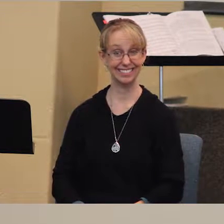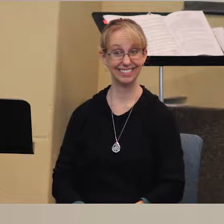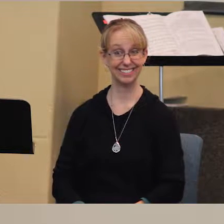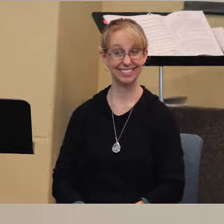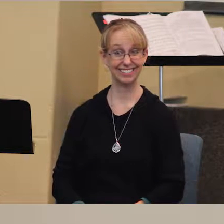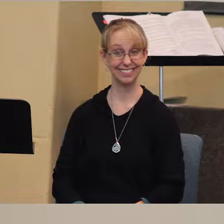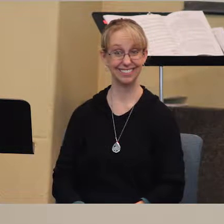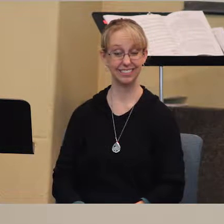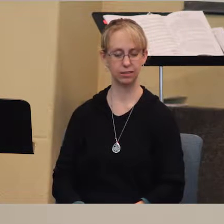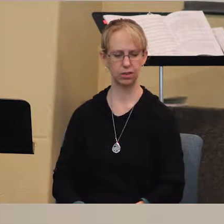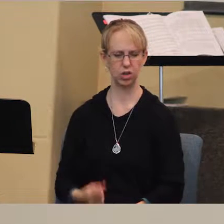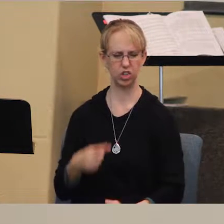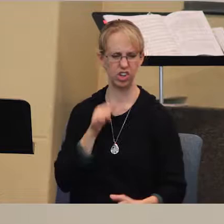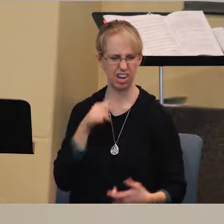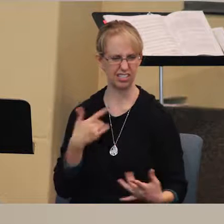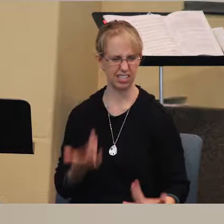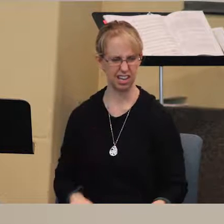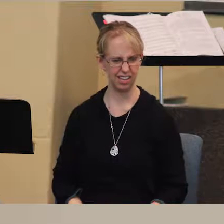Oh, you're not excited.